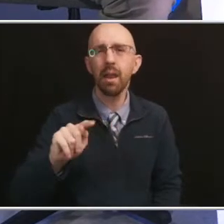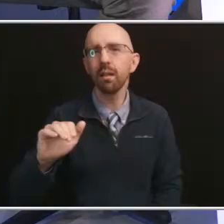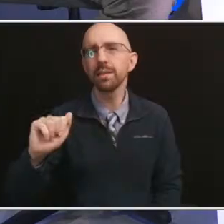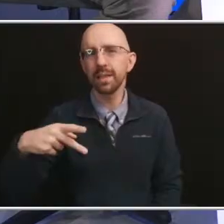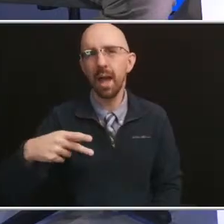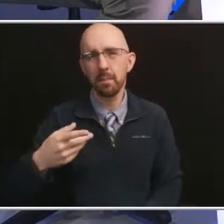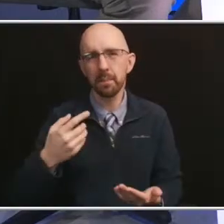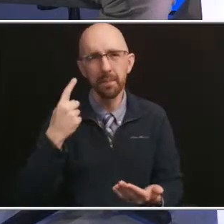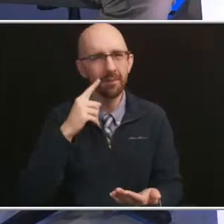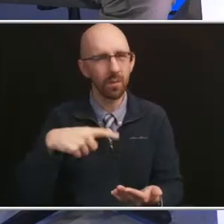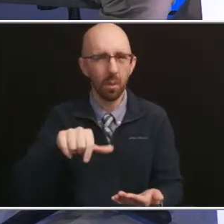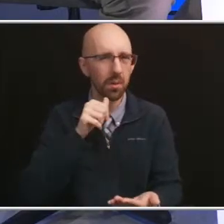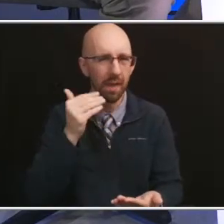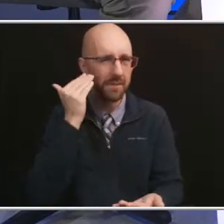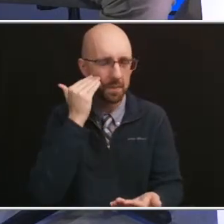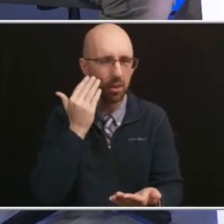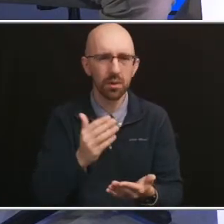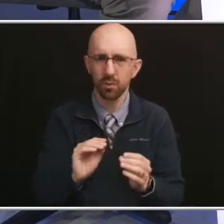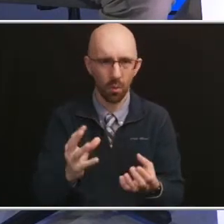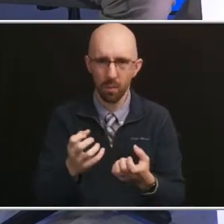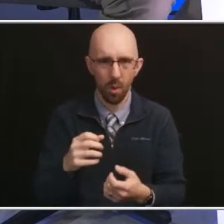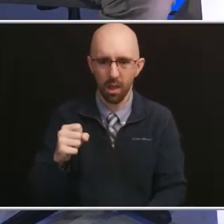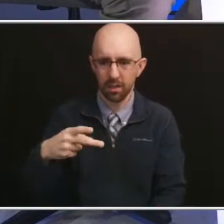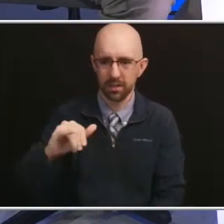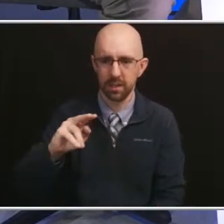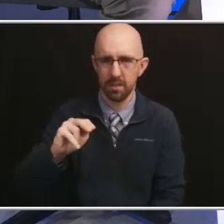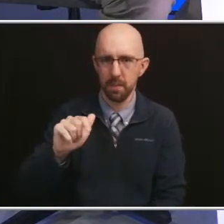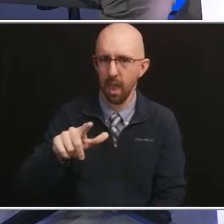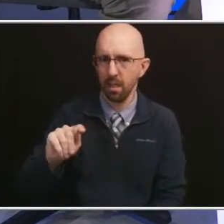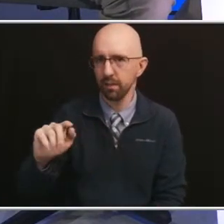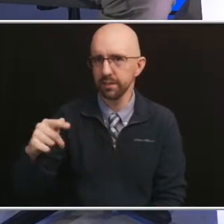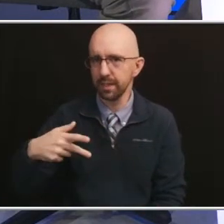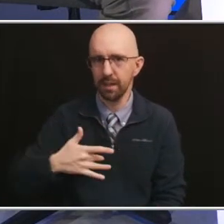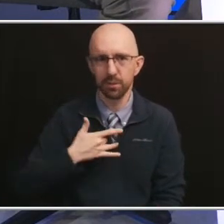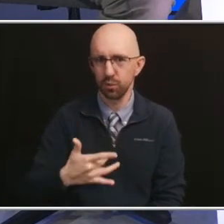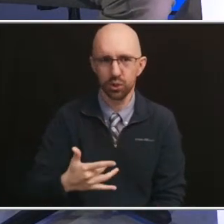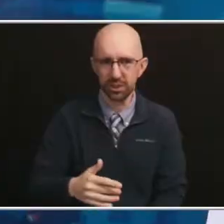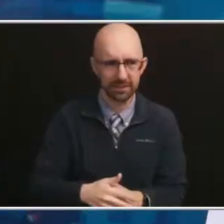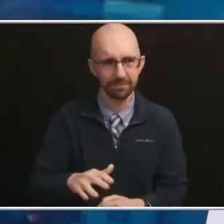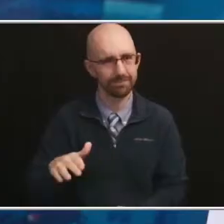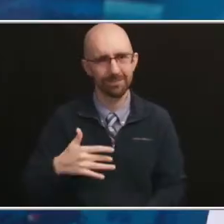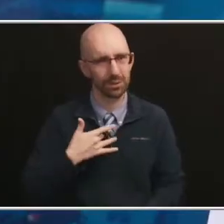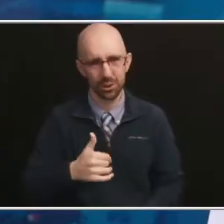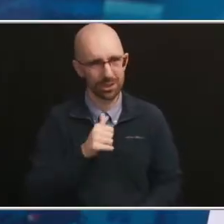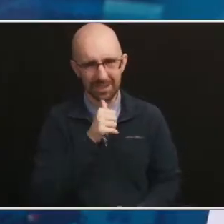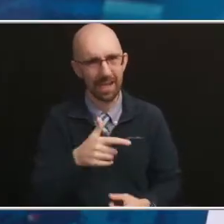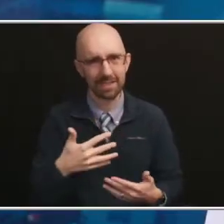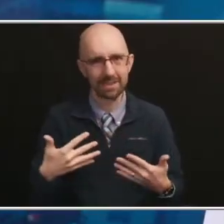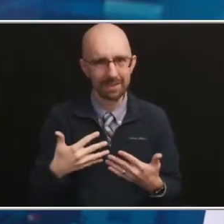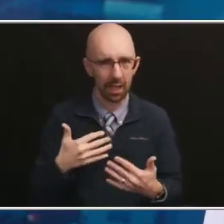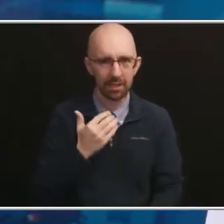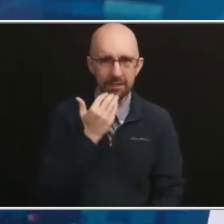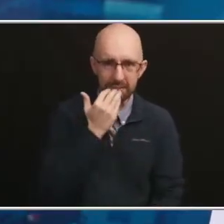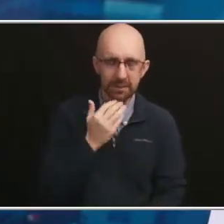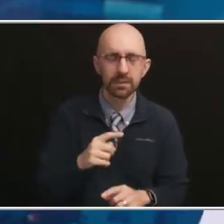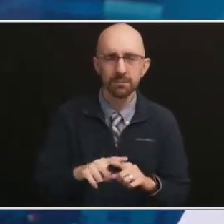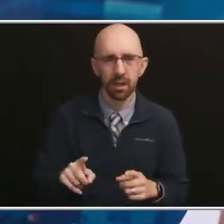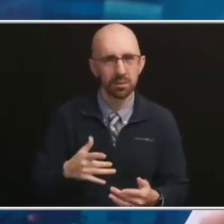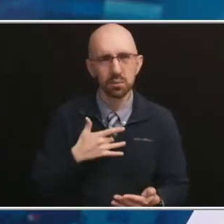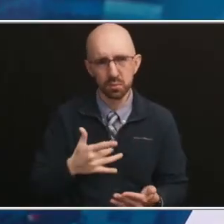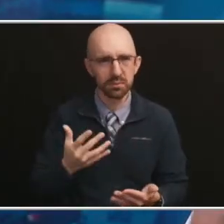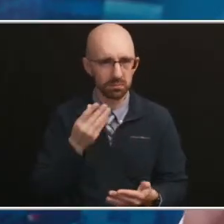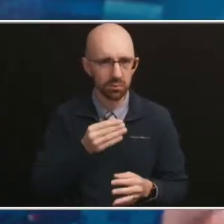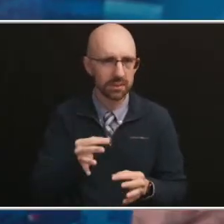which no one wants a spinal tap usually, right? No, usually not. They're a little scary, but they're usually pretty simple and